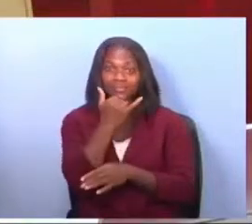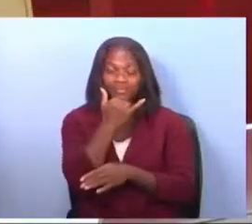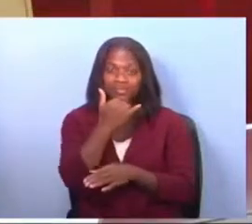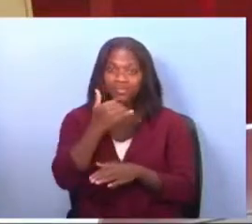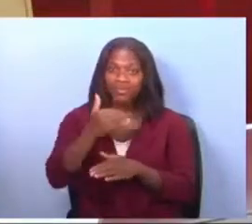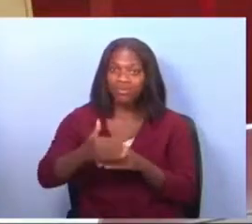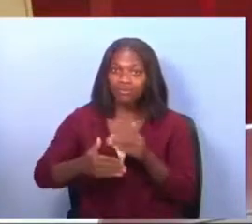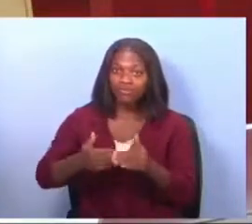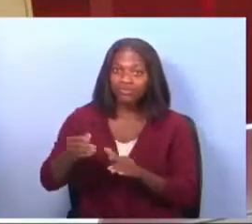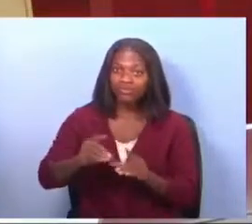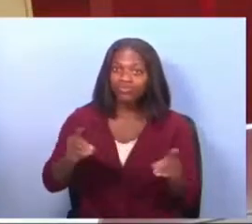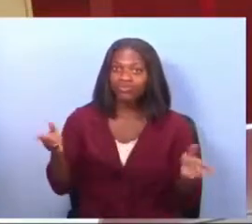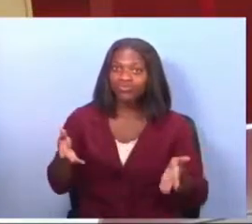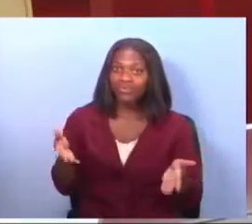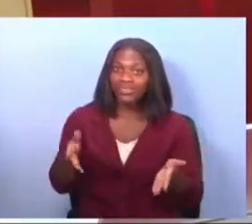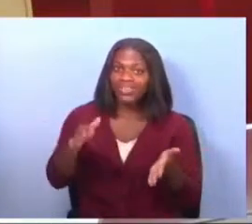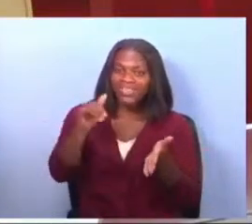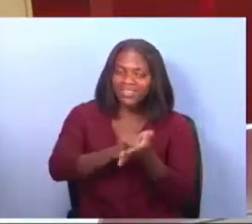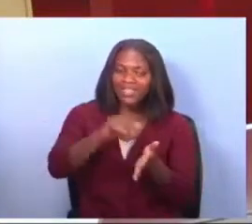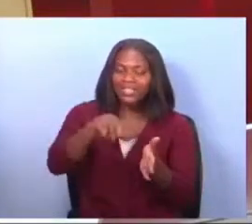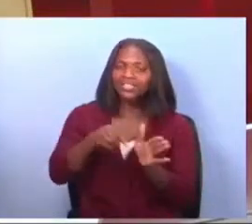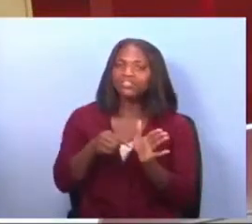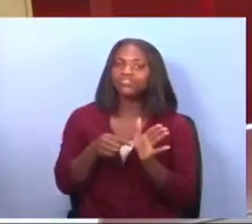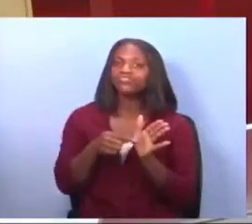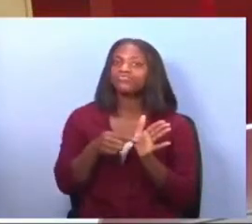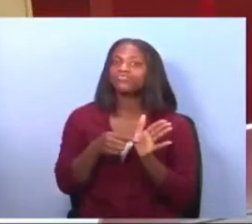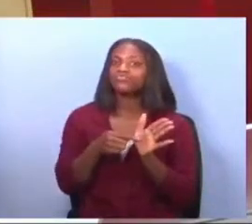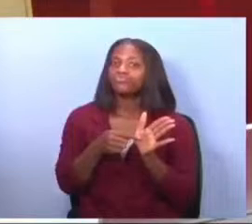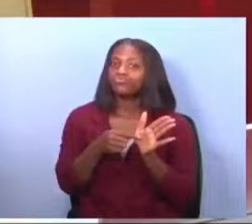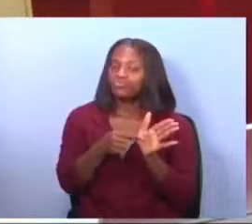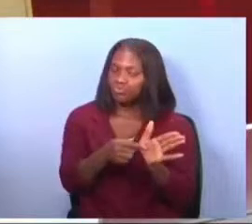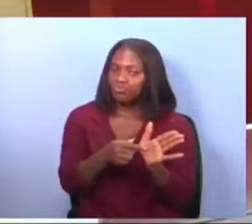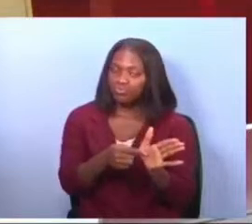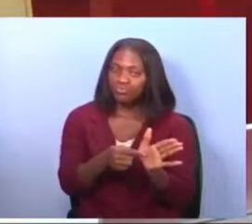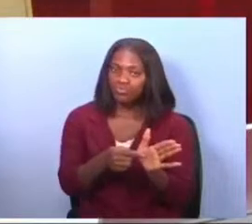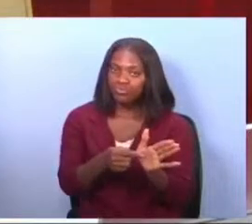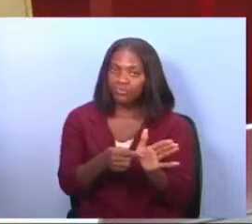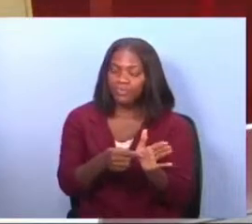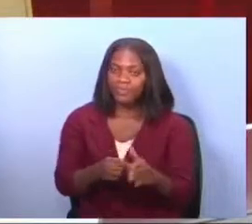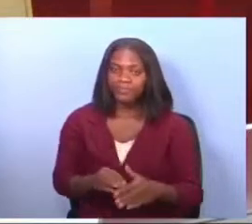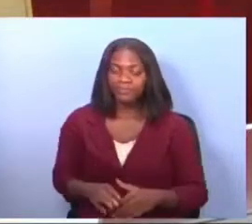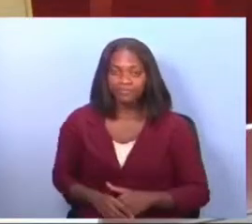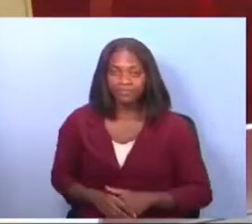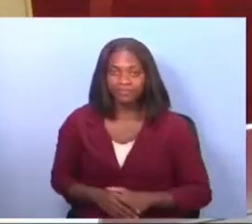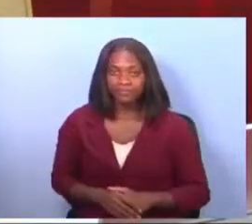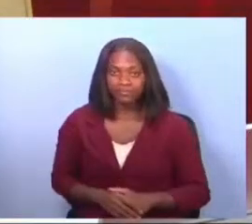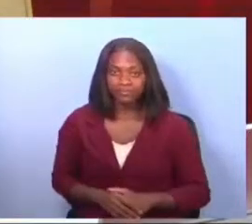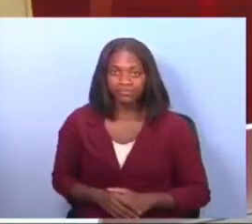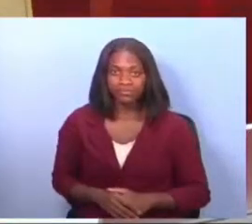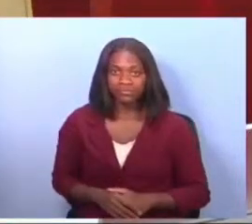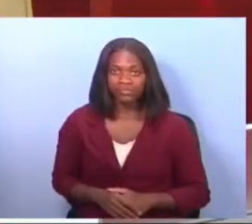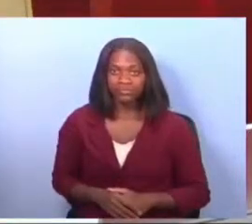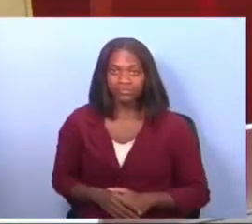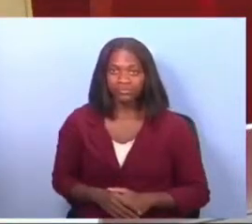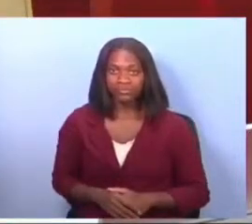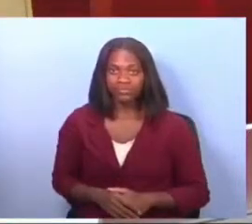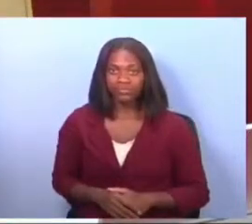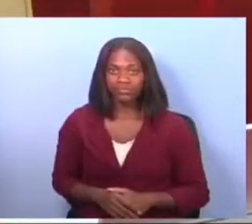proceedings. It necessarily must reflect as correction of votes and proceedings. So, Mr. Speaker,